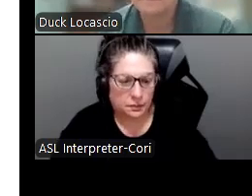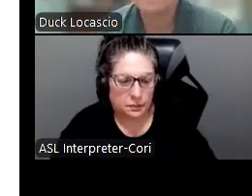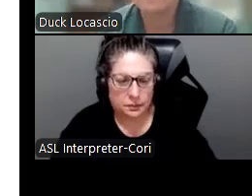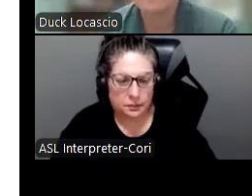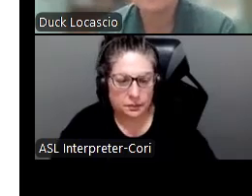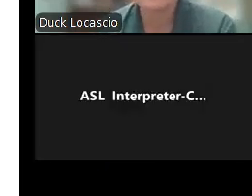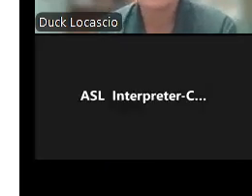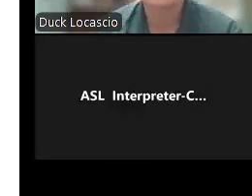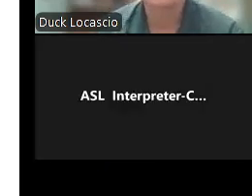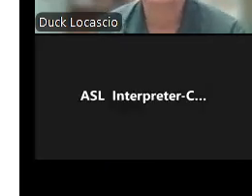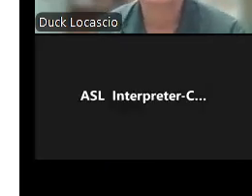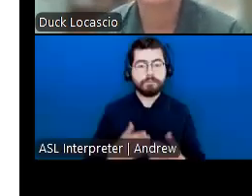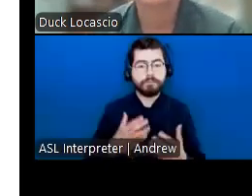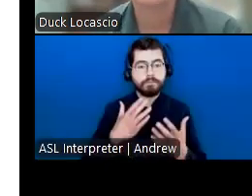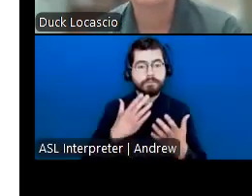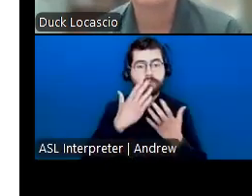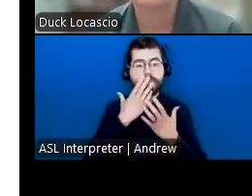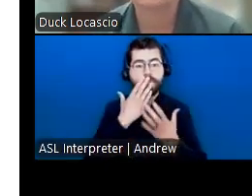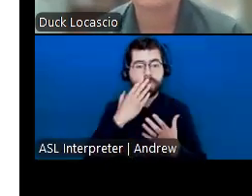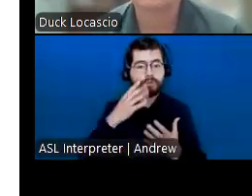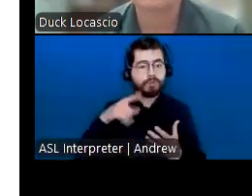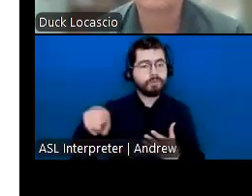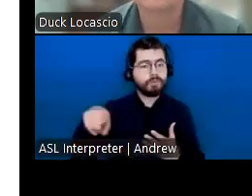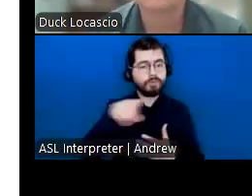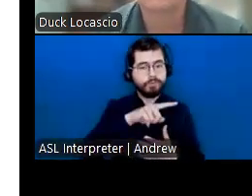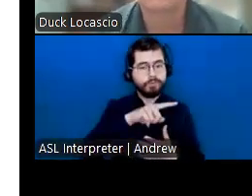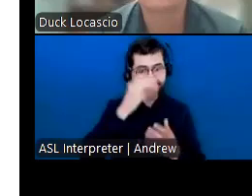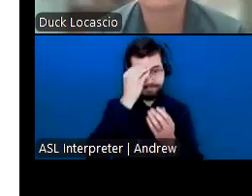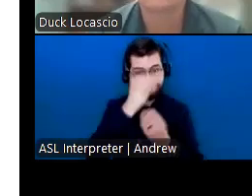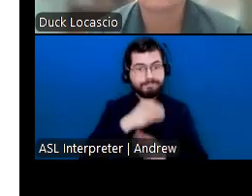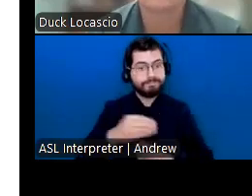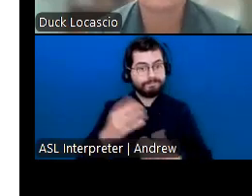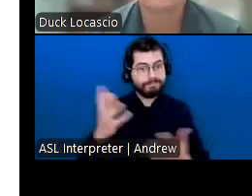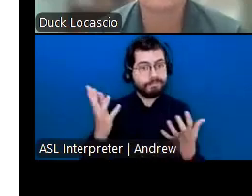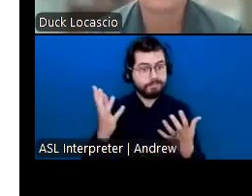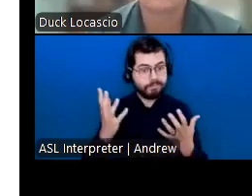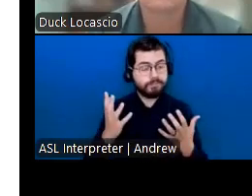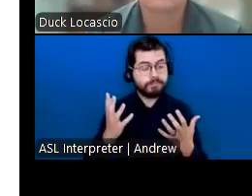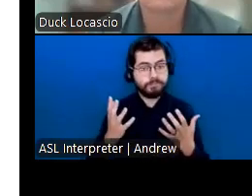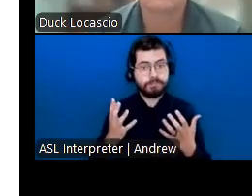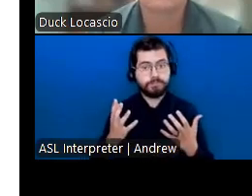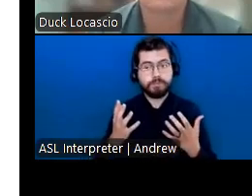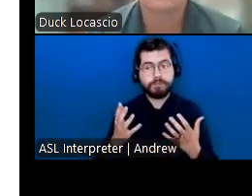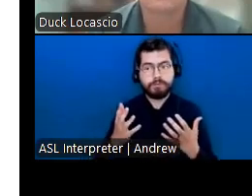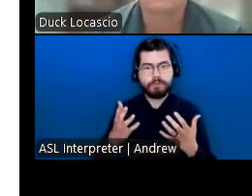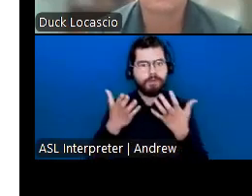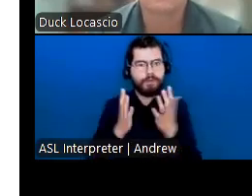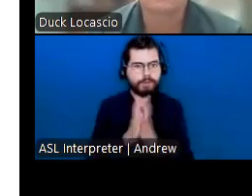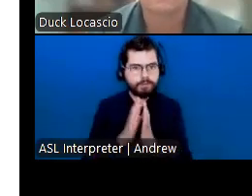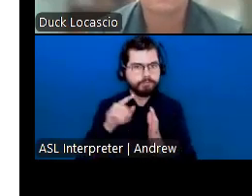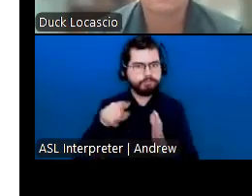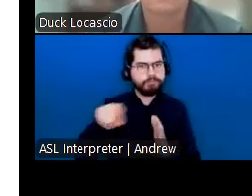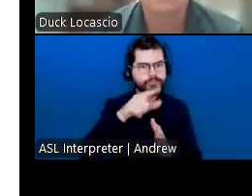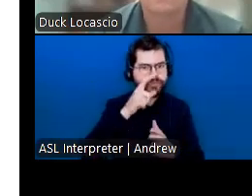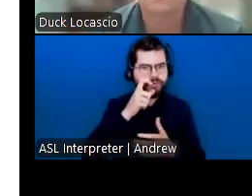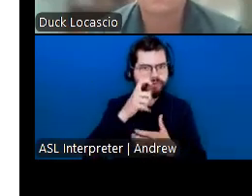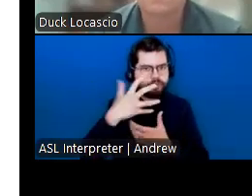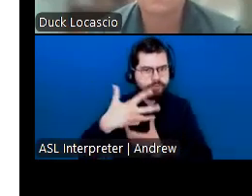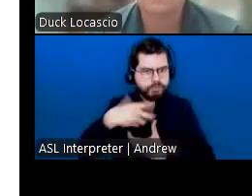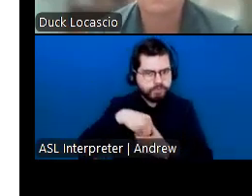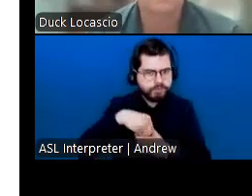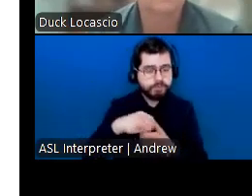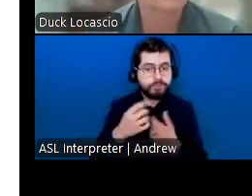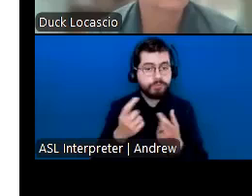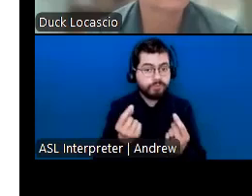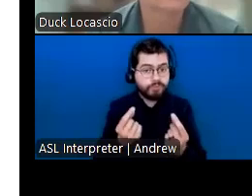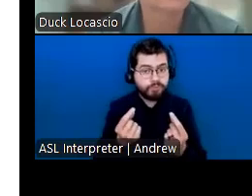Thank you all. And as a reminder, as we go along, we'd ask participants to please put your